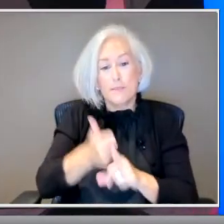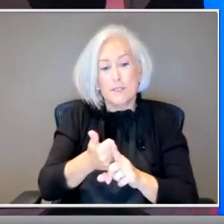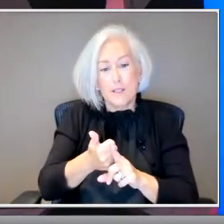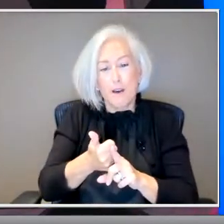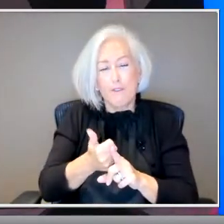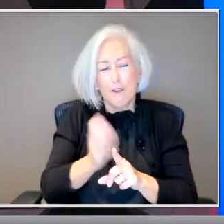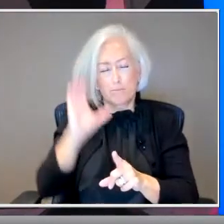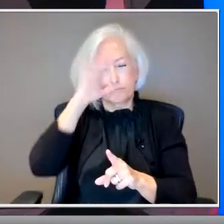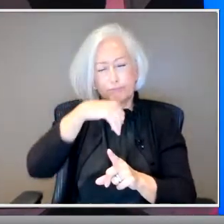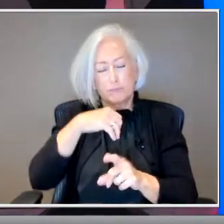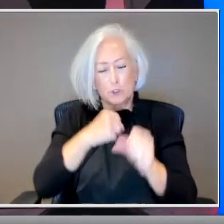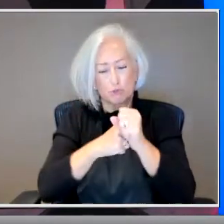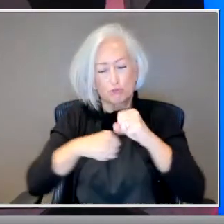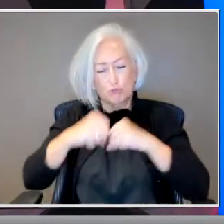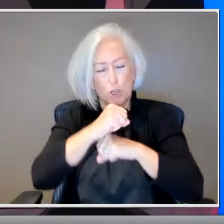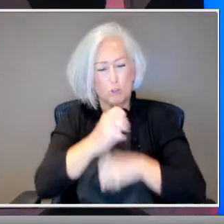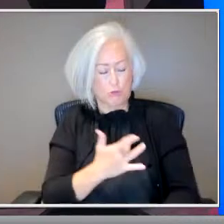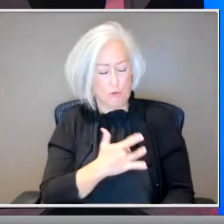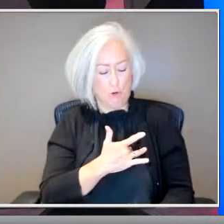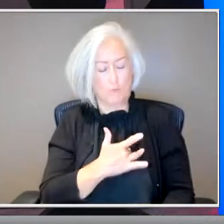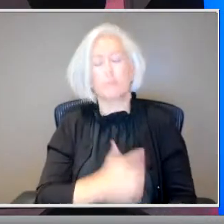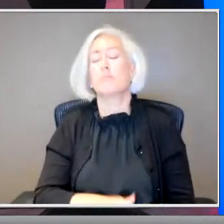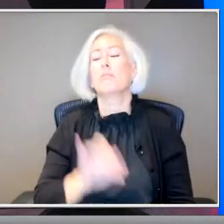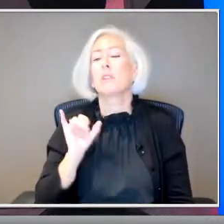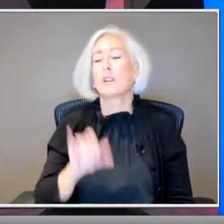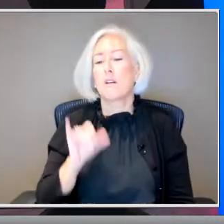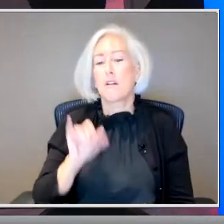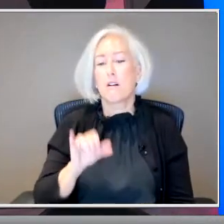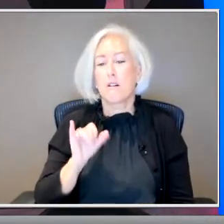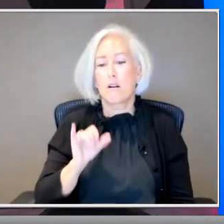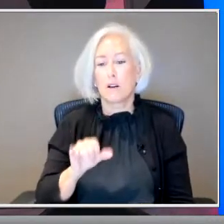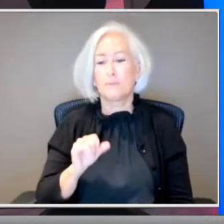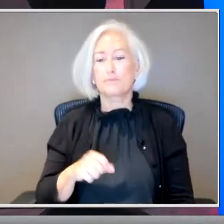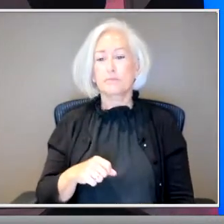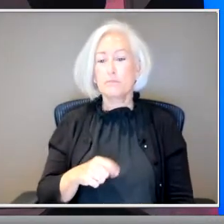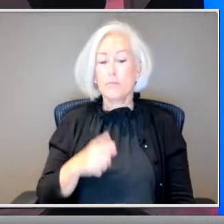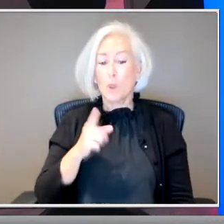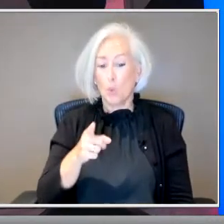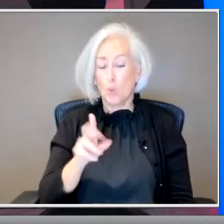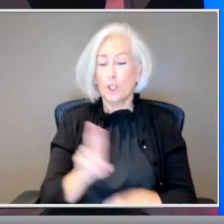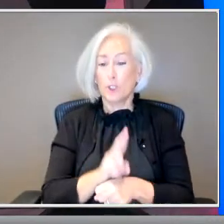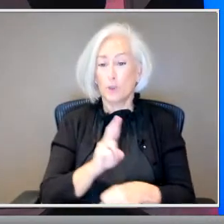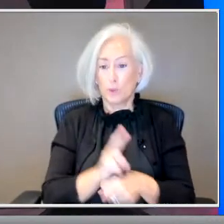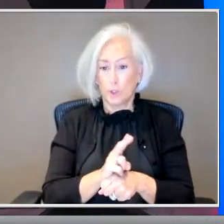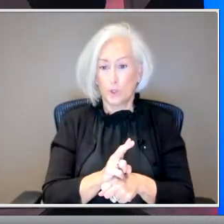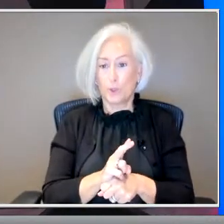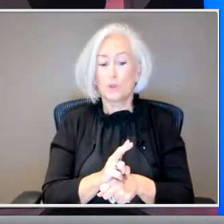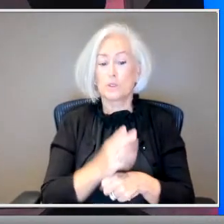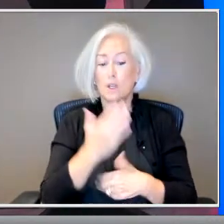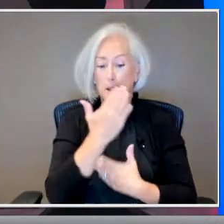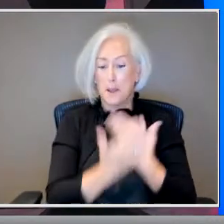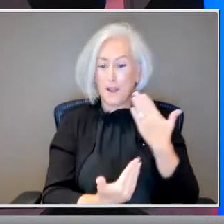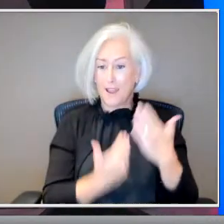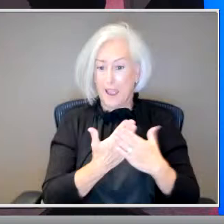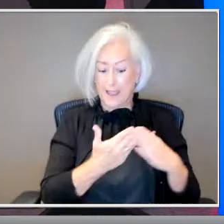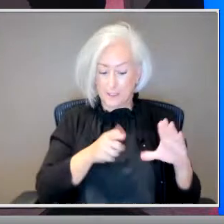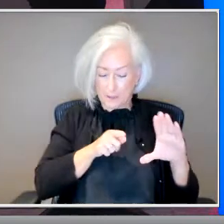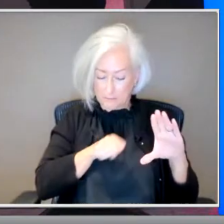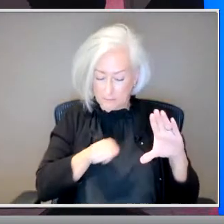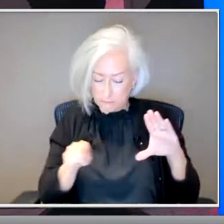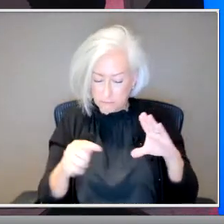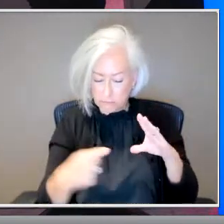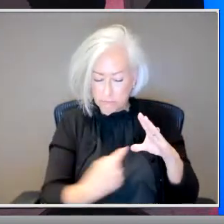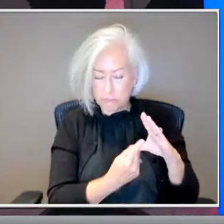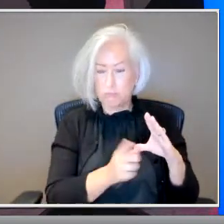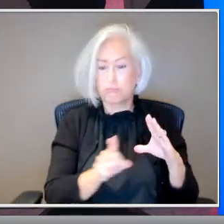Yes. that way. So when you're operating the catheter manually, how are you able to, I